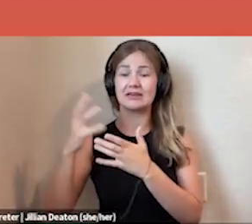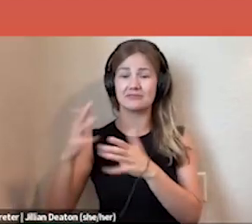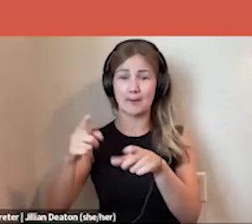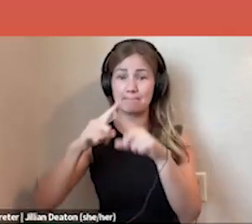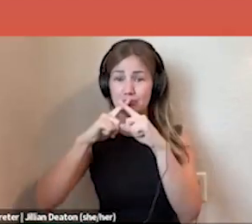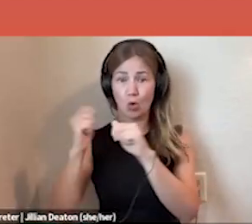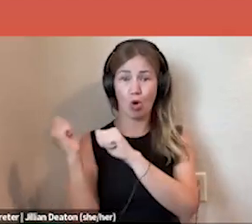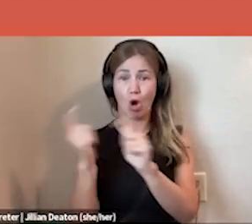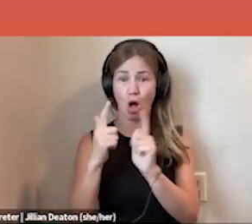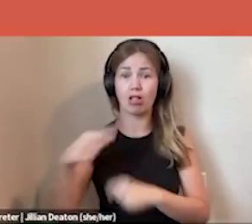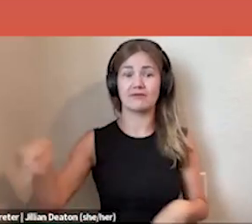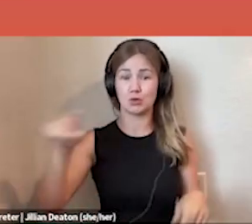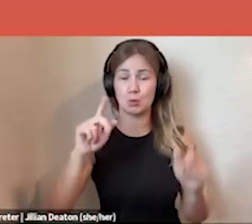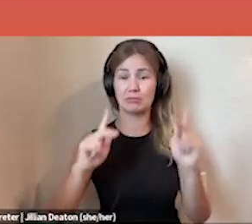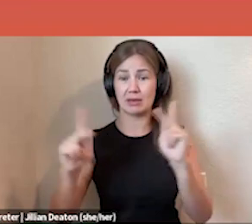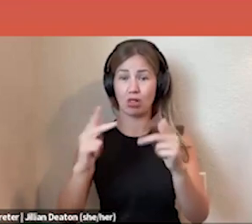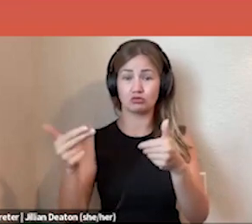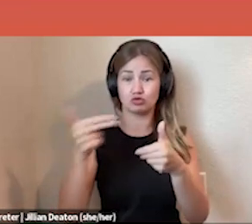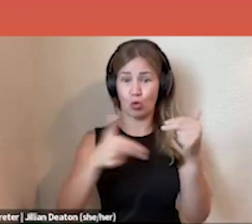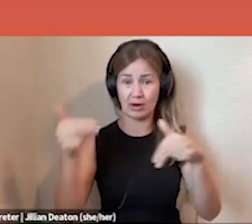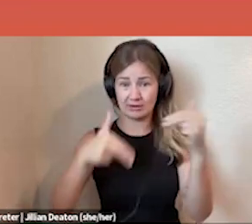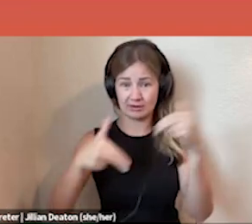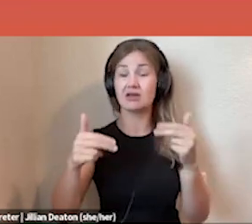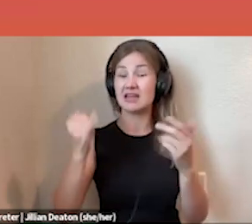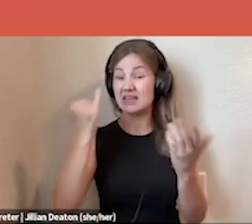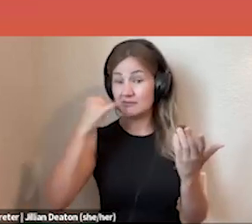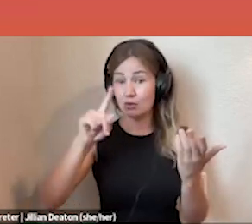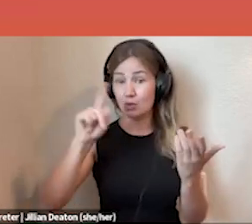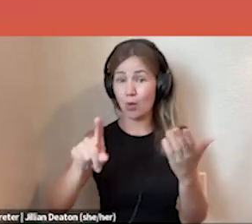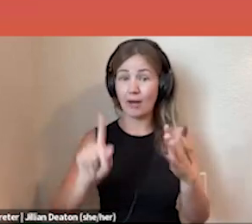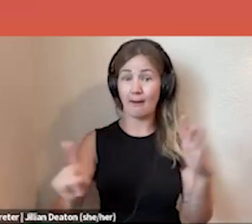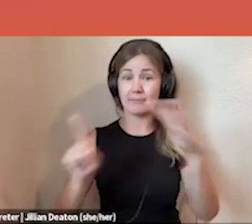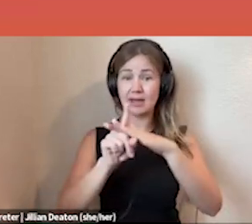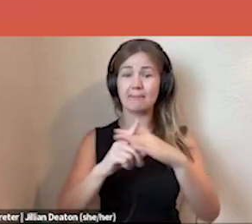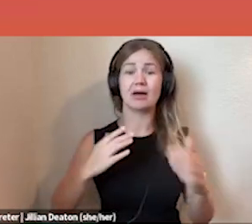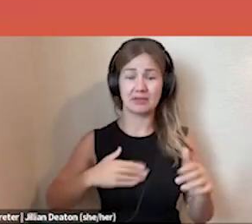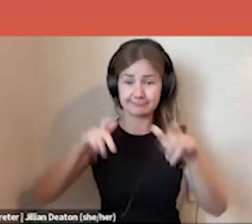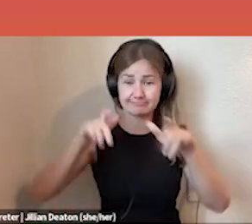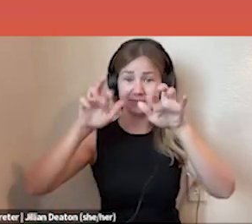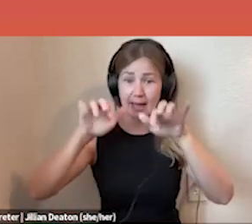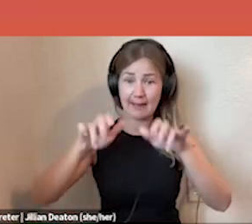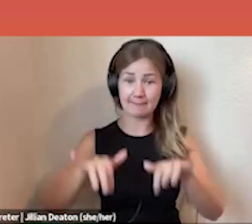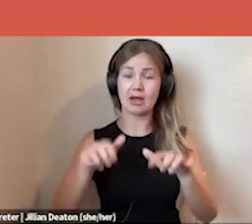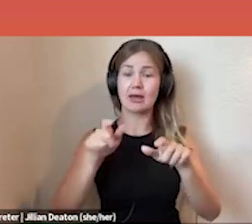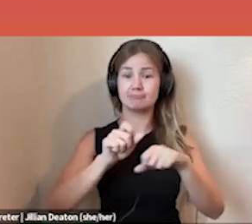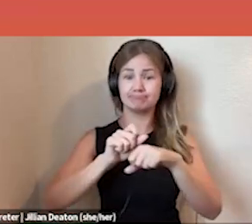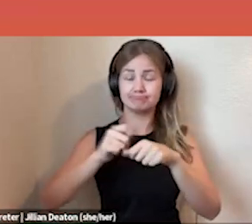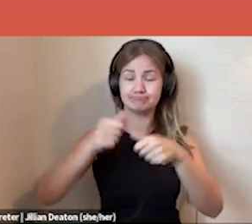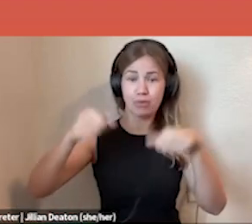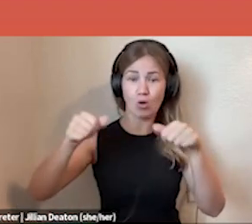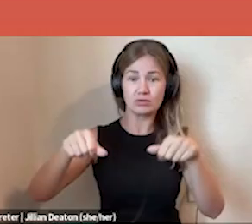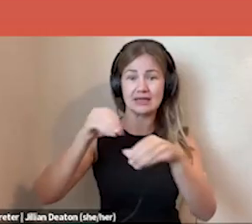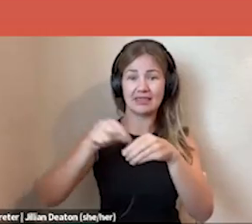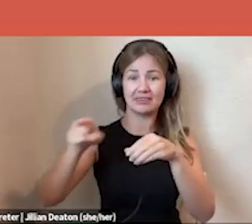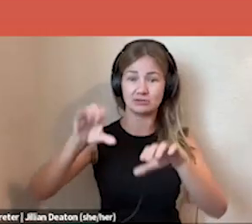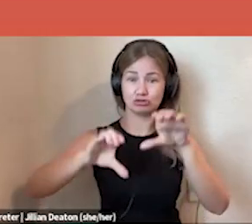when they occur to you using the chat feature. We'll answer as many questions as we can at the end during the Q&A session. Please